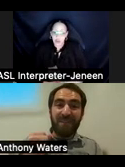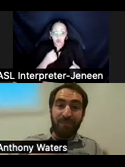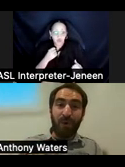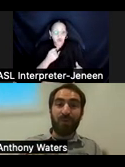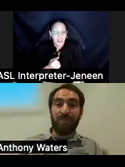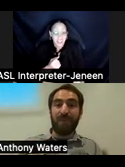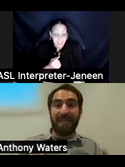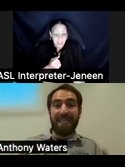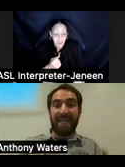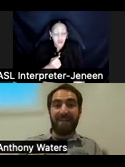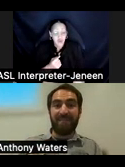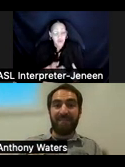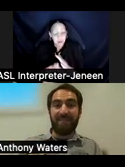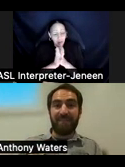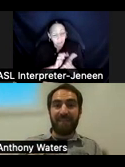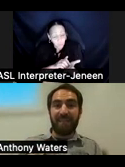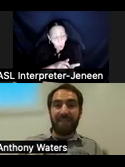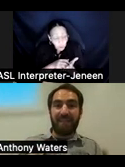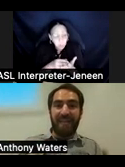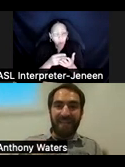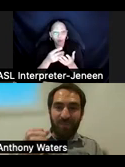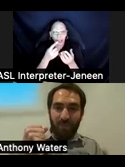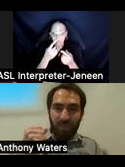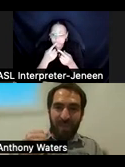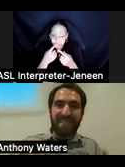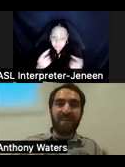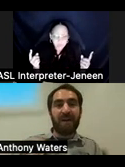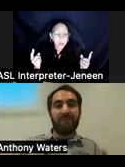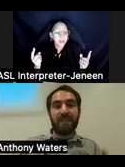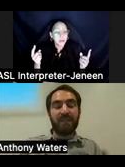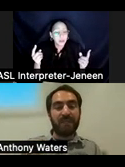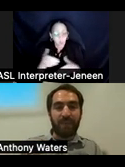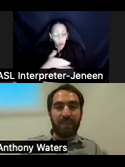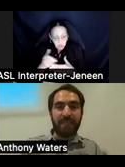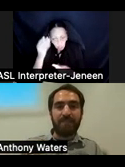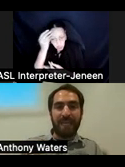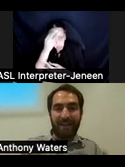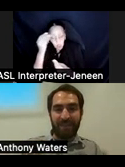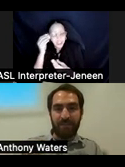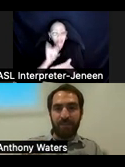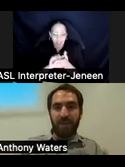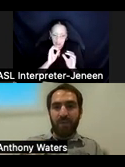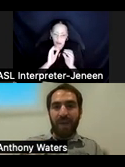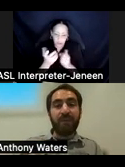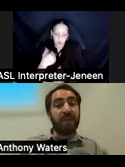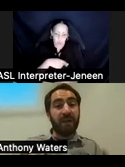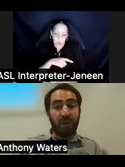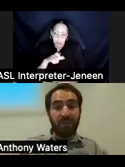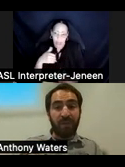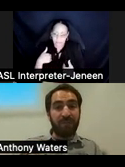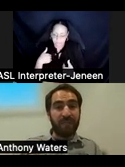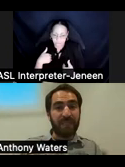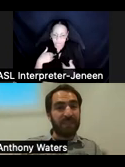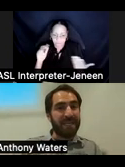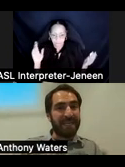be vulnerable like that. And that's the conversation that we need to be having, rather than all